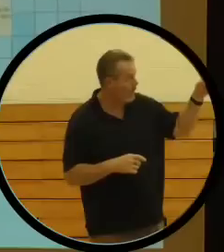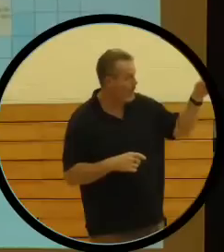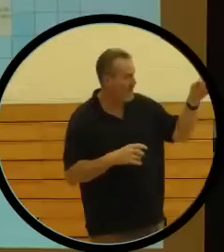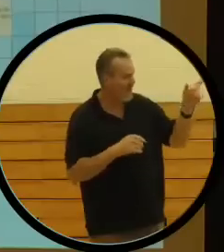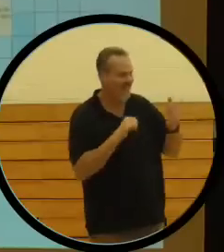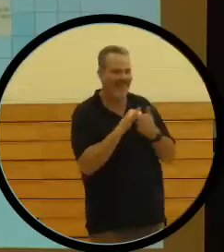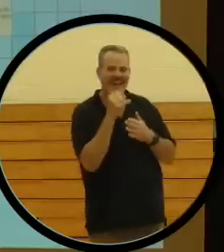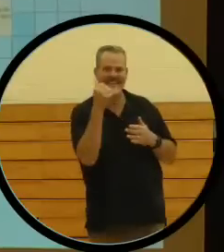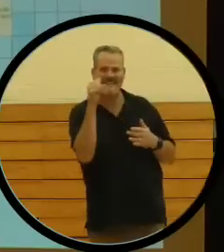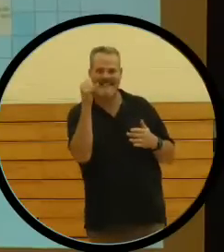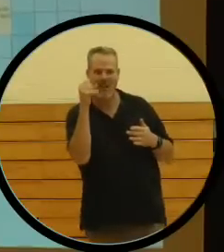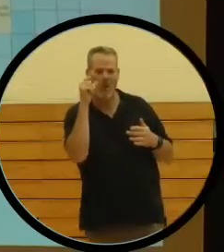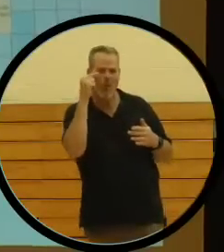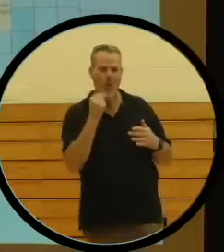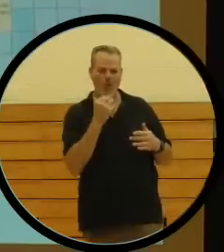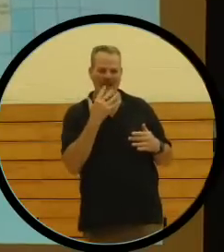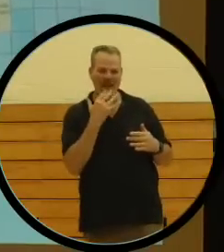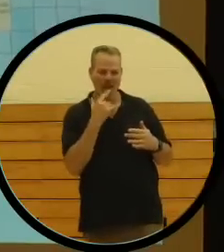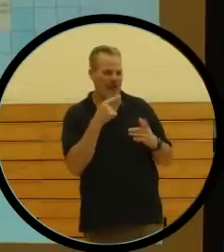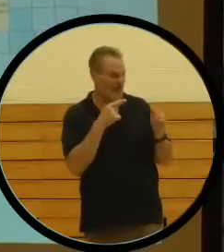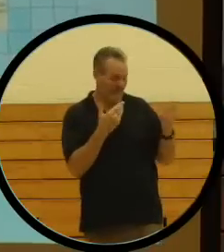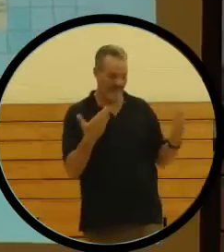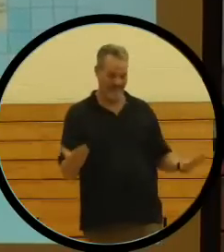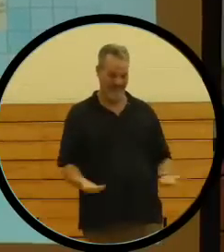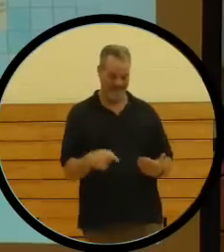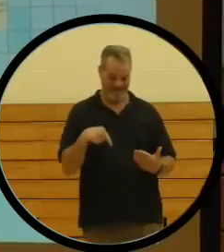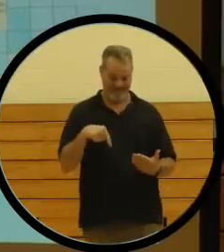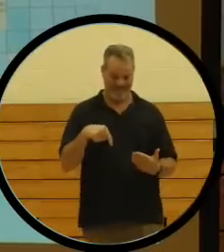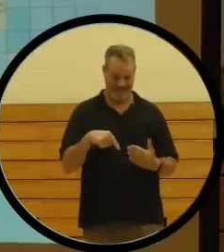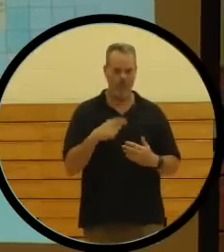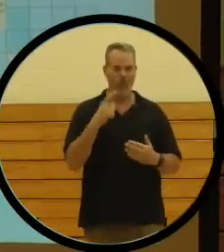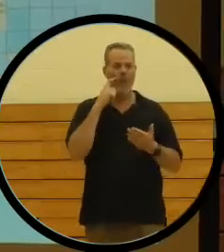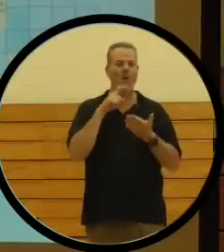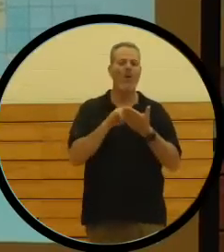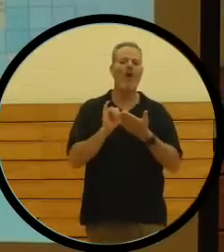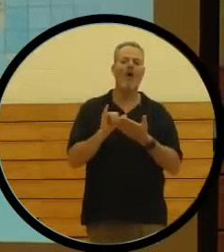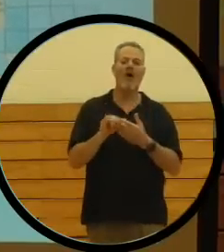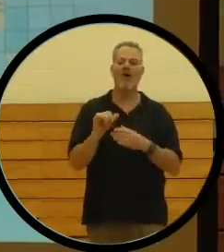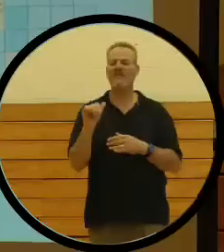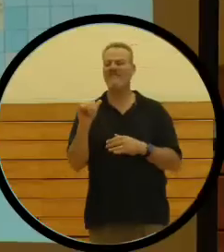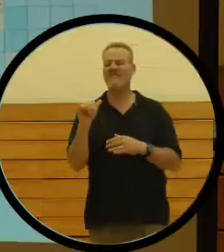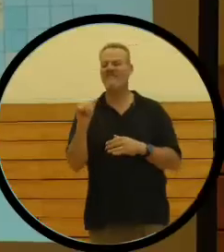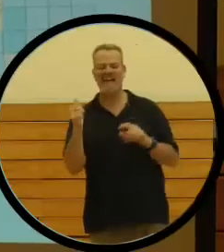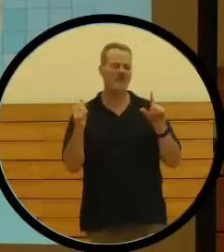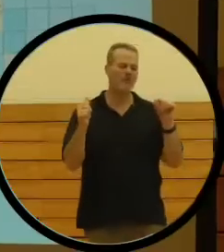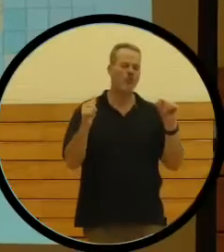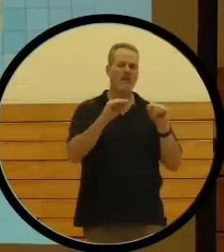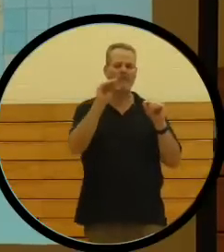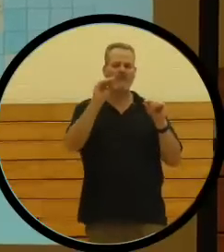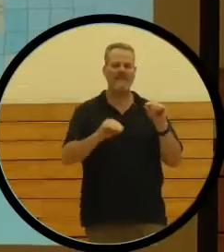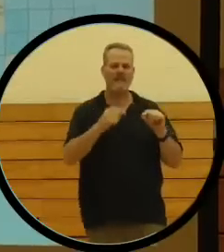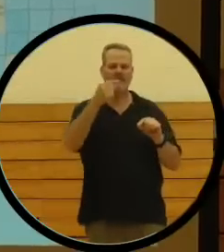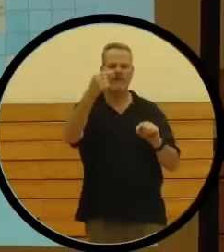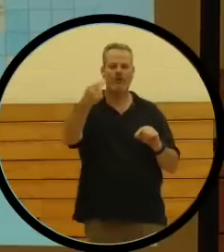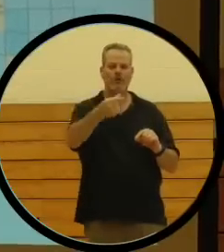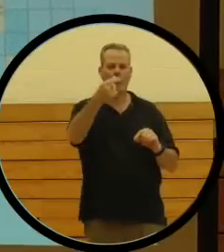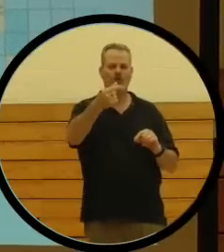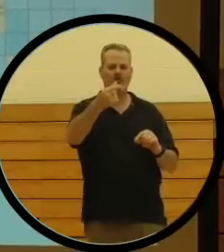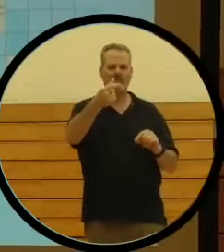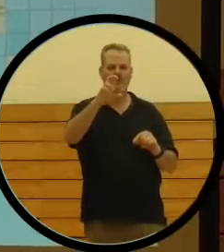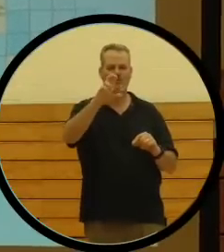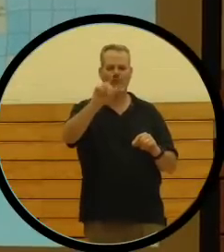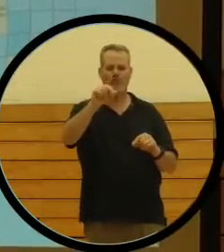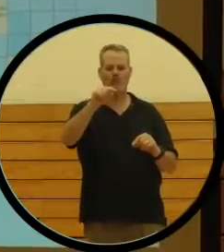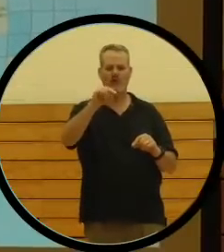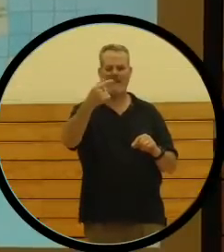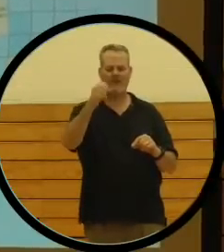in that kind of yellow gold color. So that's where we know it was in that 10 to 20% G range. So